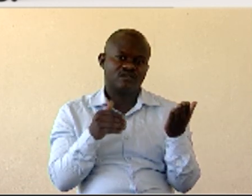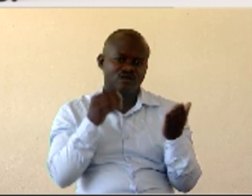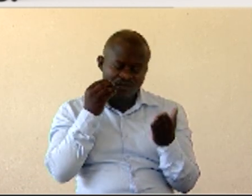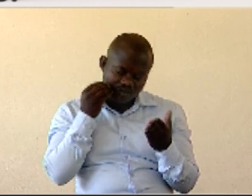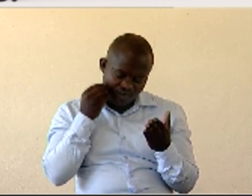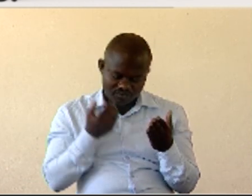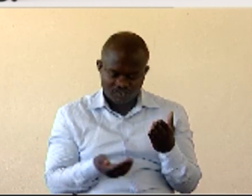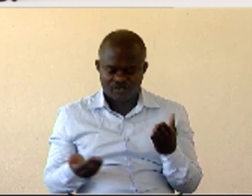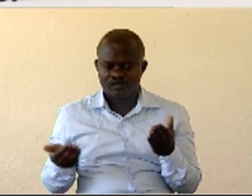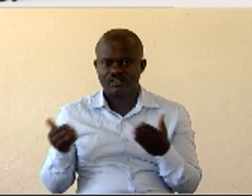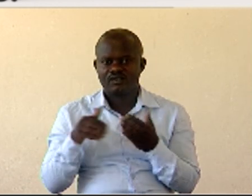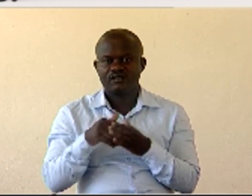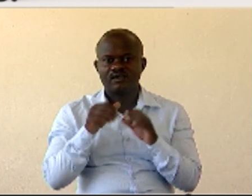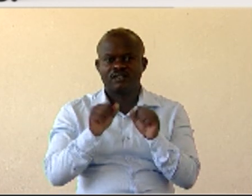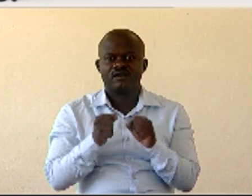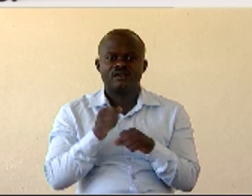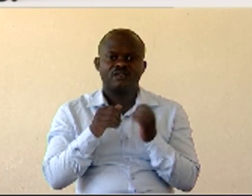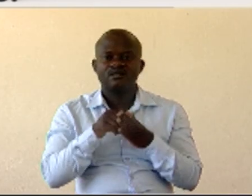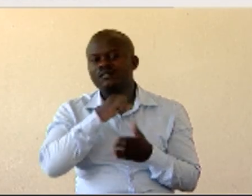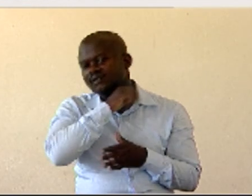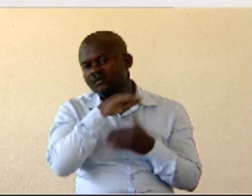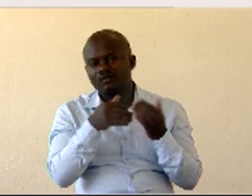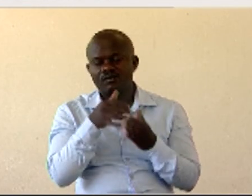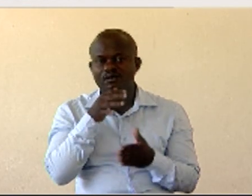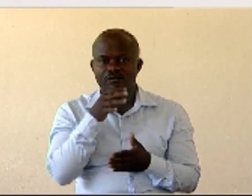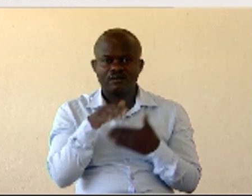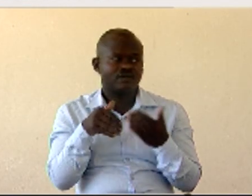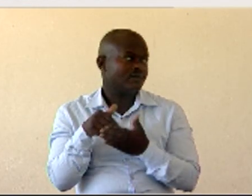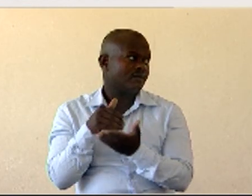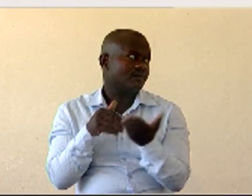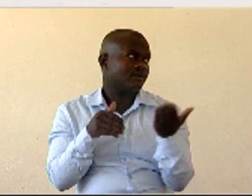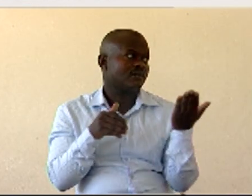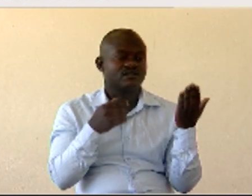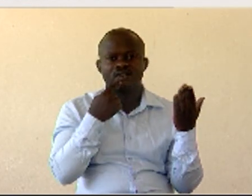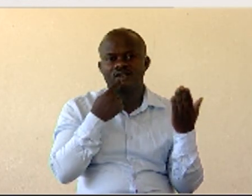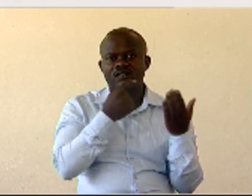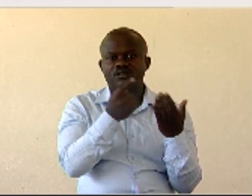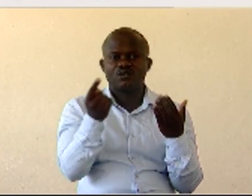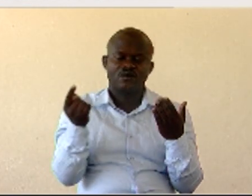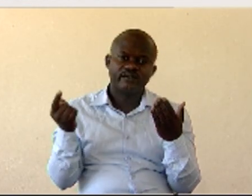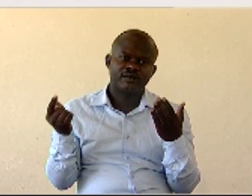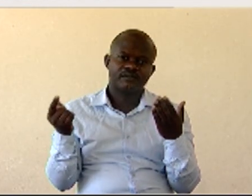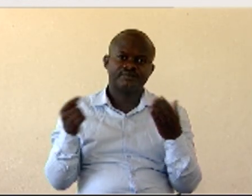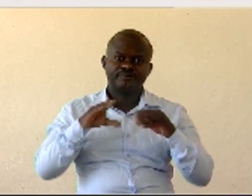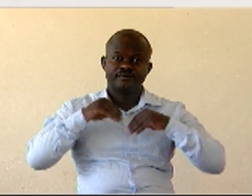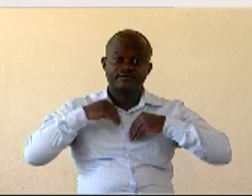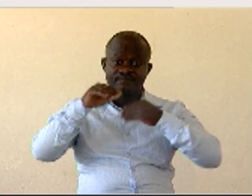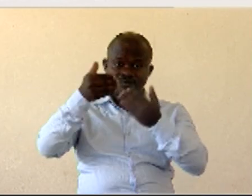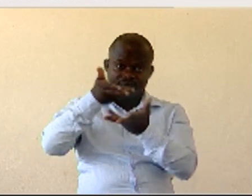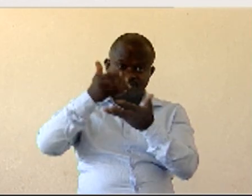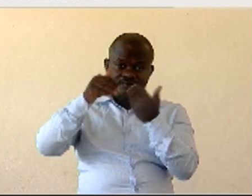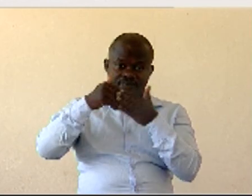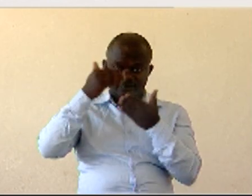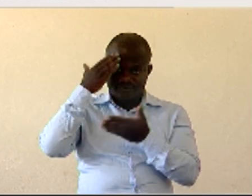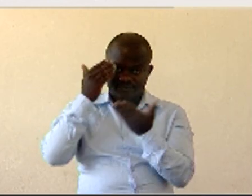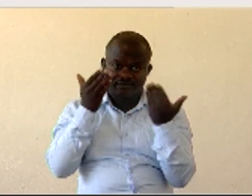unborn child. A child can get infected through mother, so that is all. So let's test our competence because